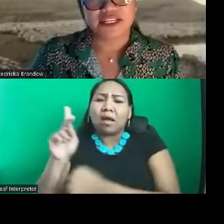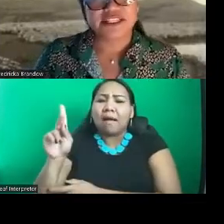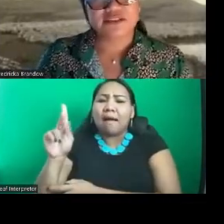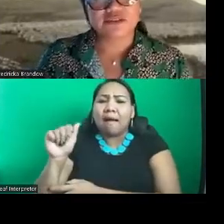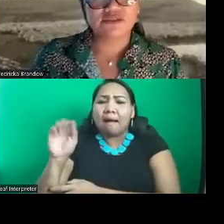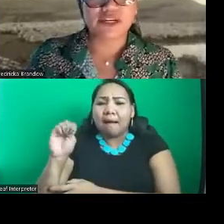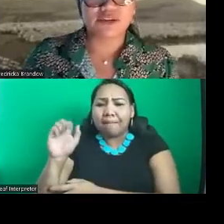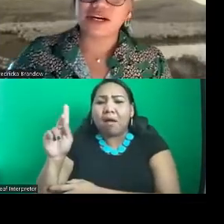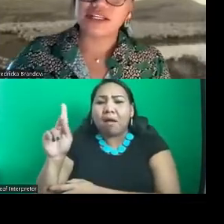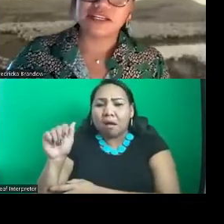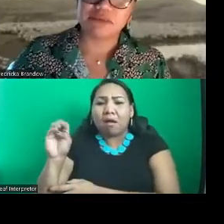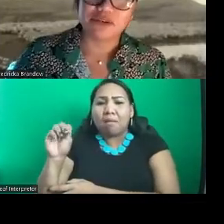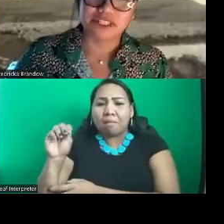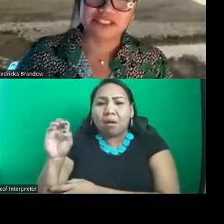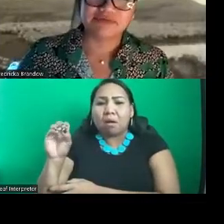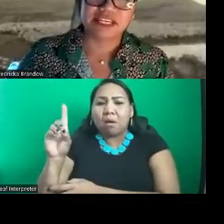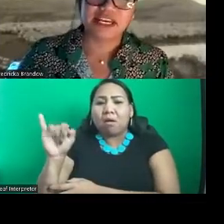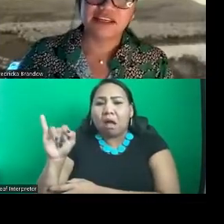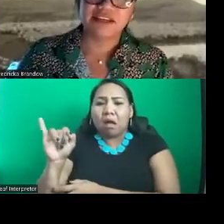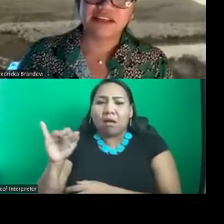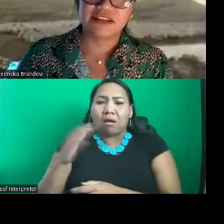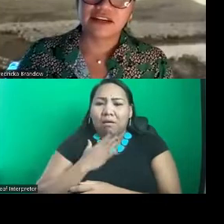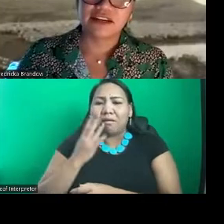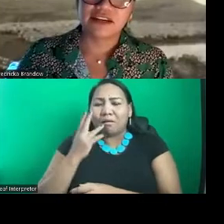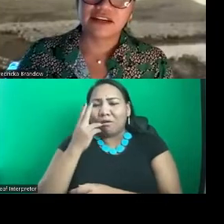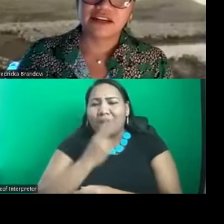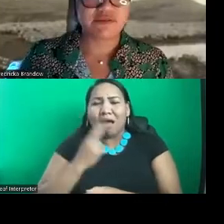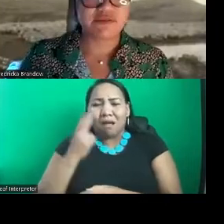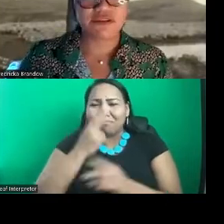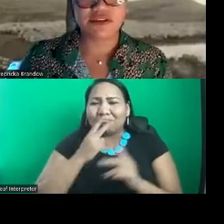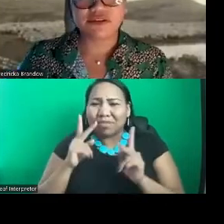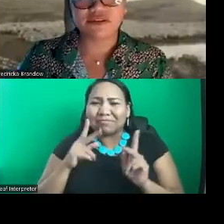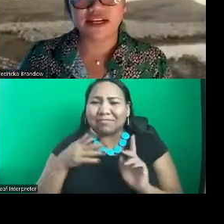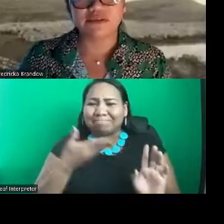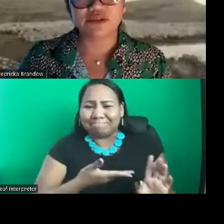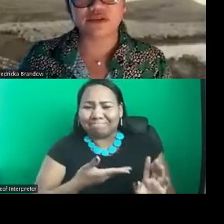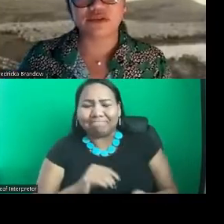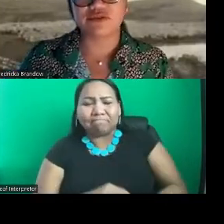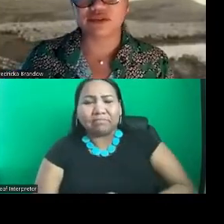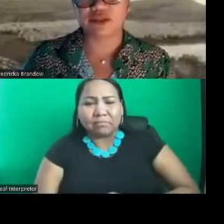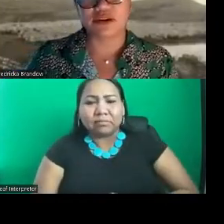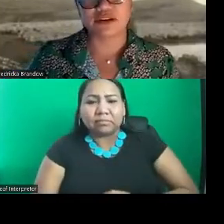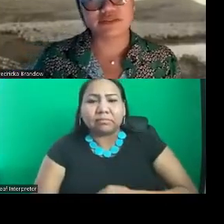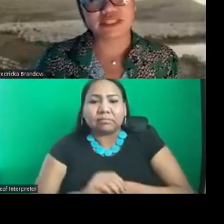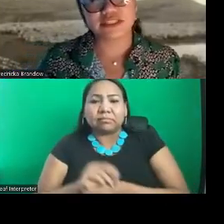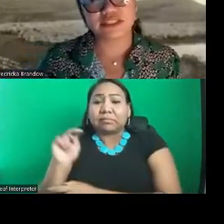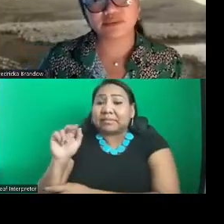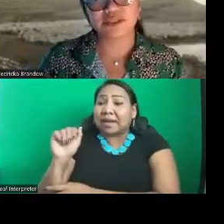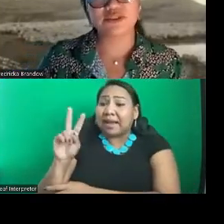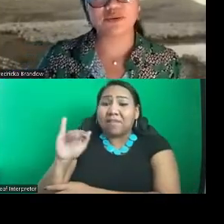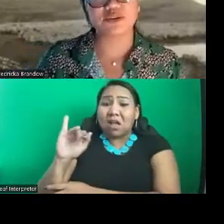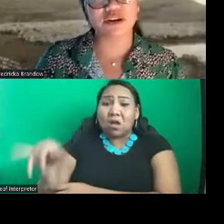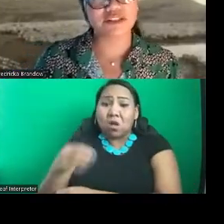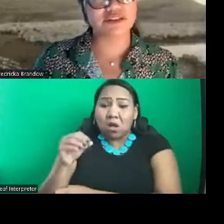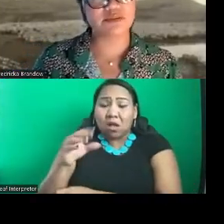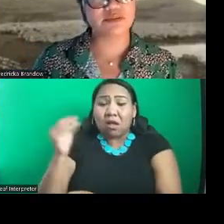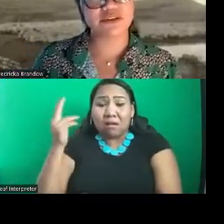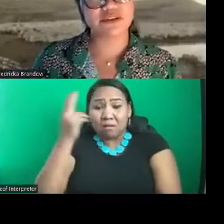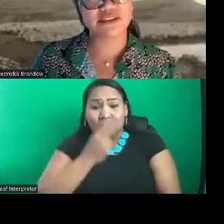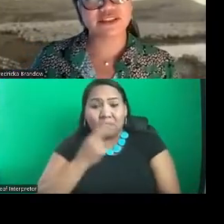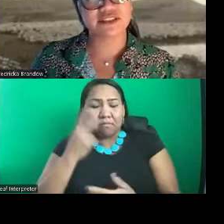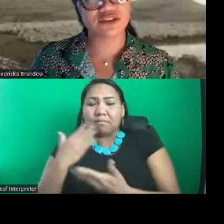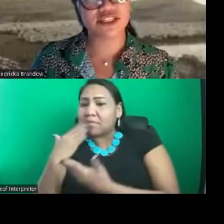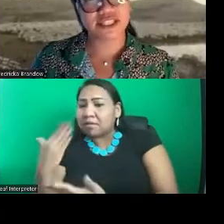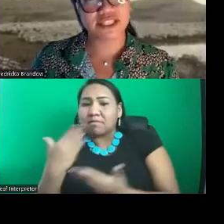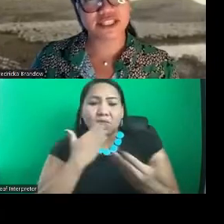aloha extends to my ohana in Maui. And as a Navajo and Hawaiian, I'm so grateful to be a part of this. Please open your hearts and